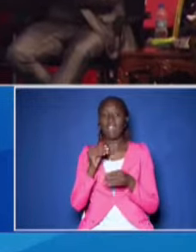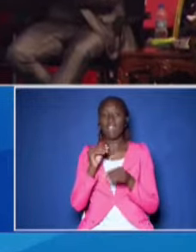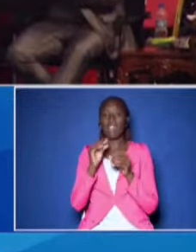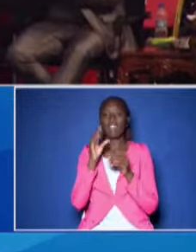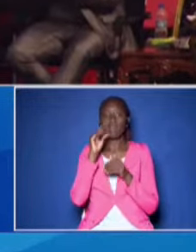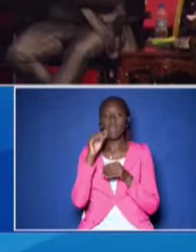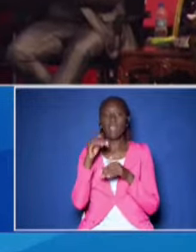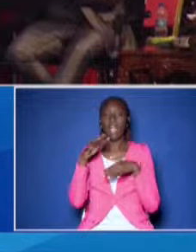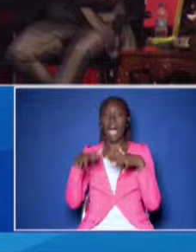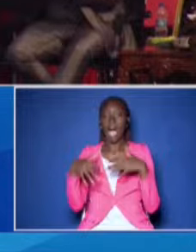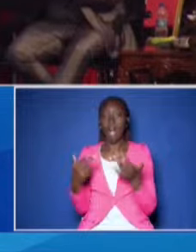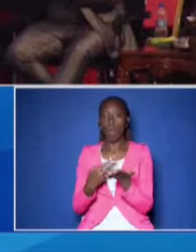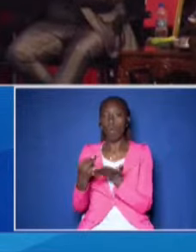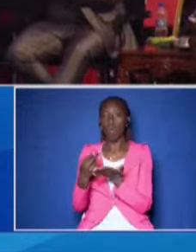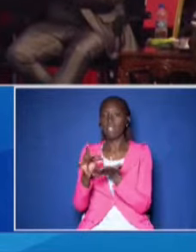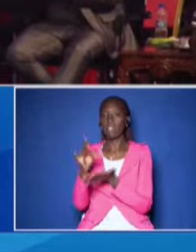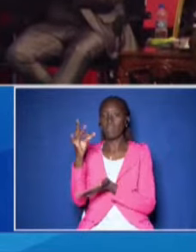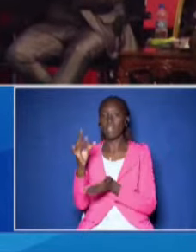Holy